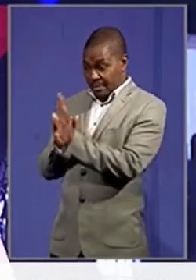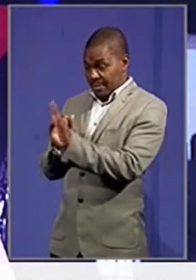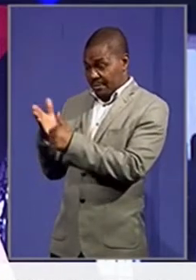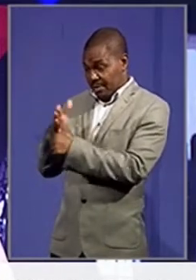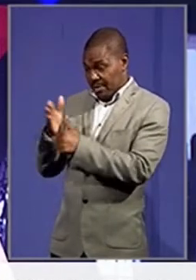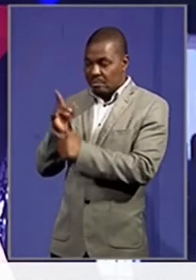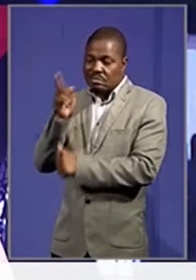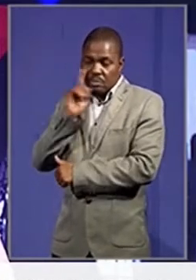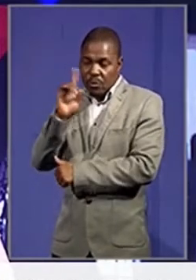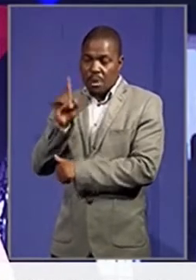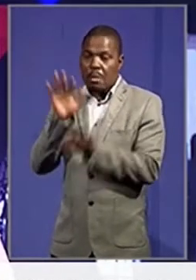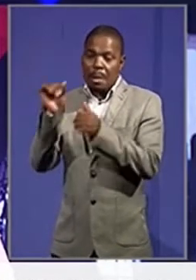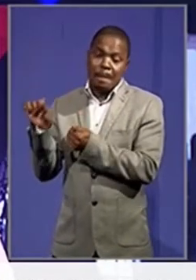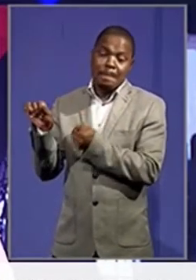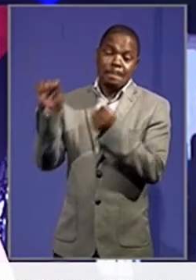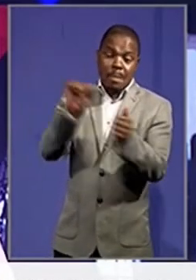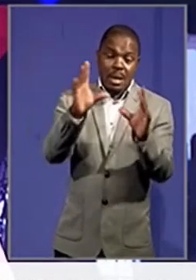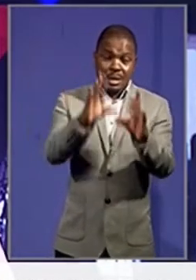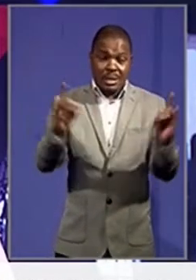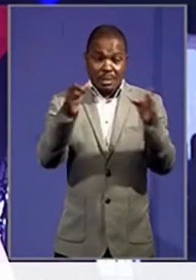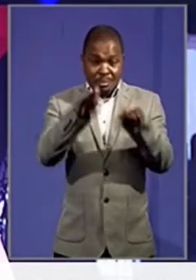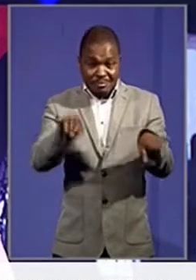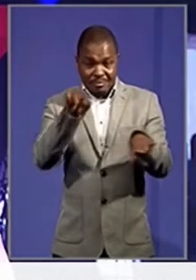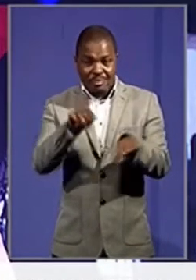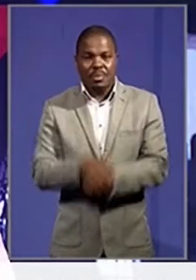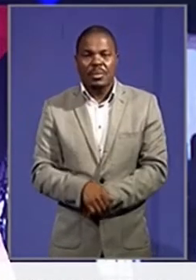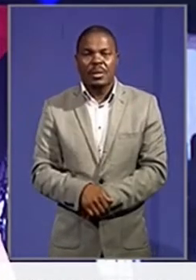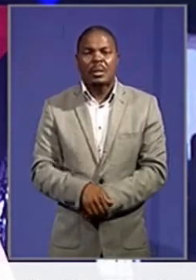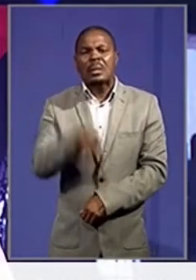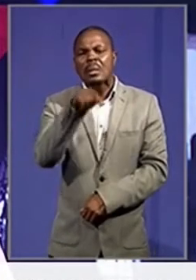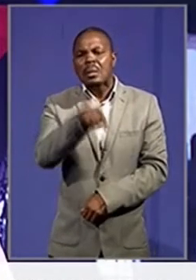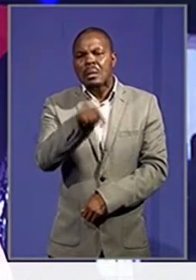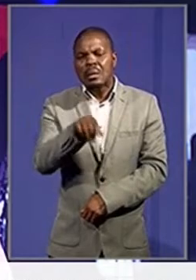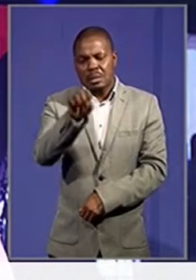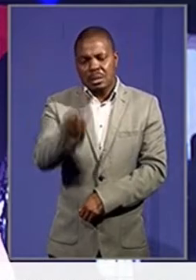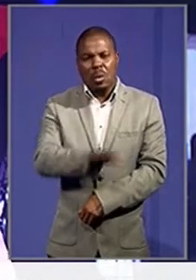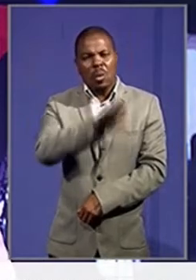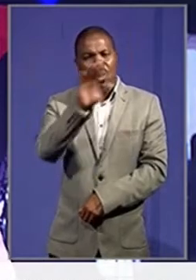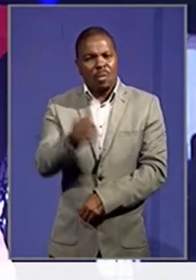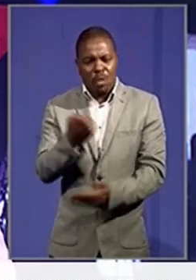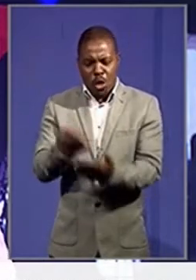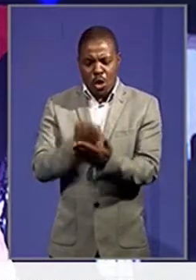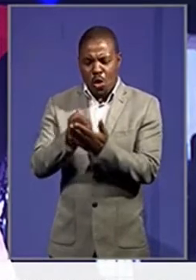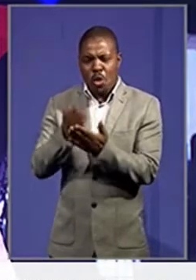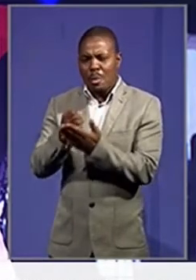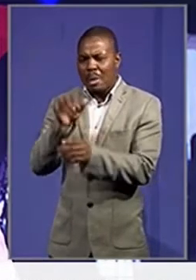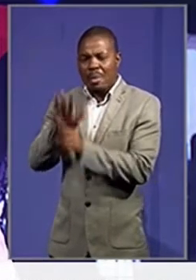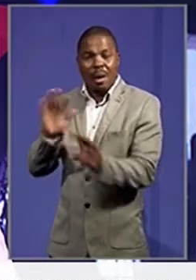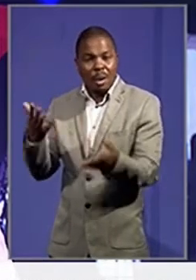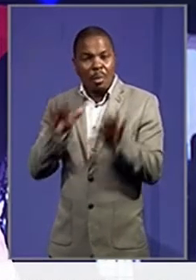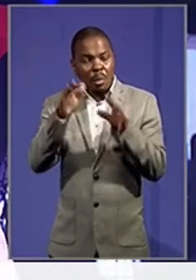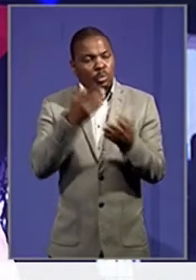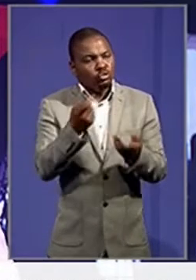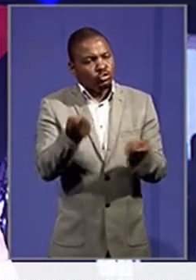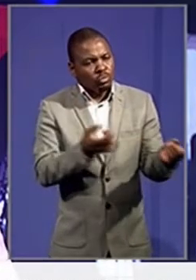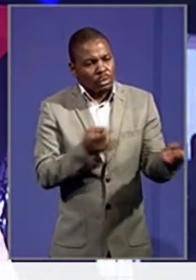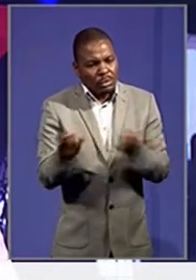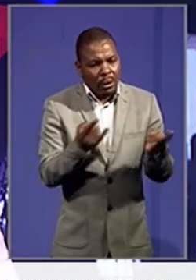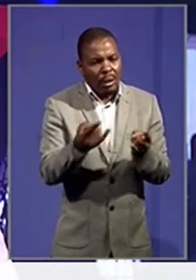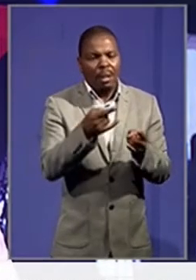golo ya gore ga batho ba khutlela stadium ntho ena e kgona e amadiwa moruo wa Aforika Borwa. Go na le batho ba rekisang ditediamo mane